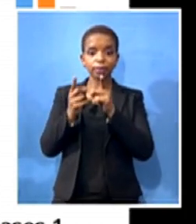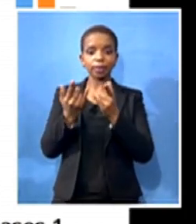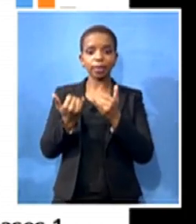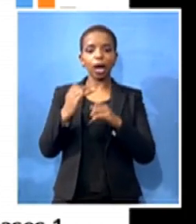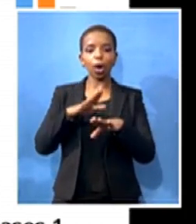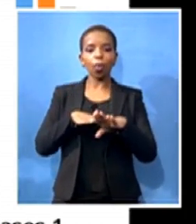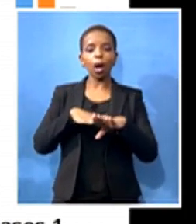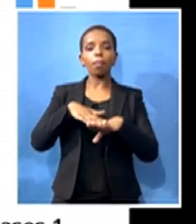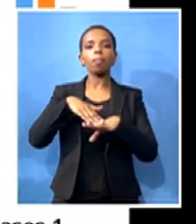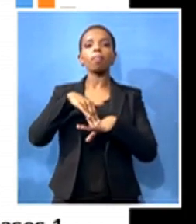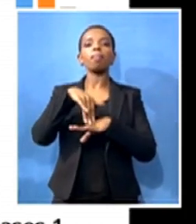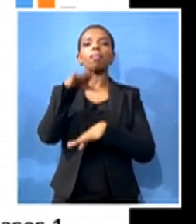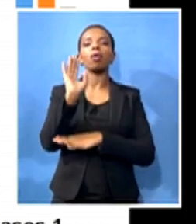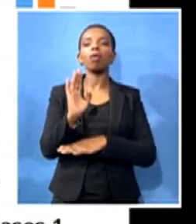to